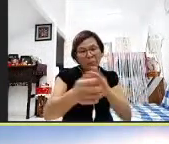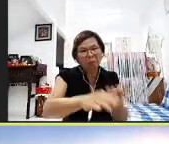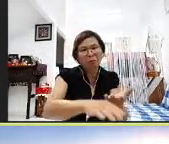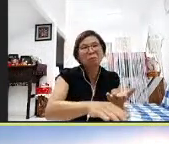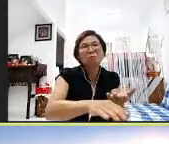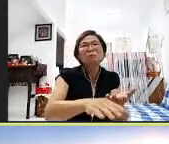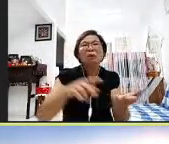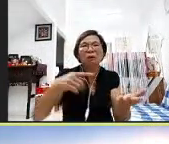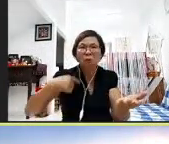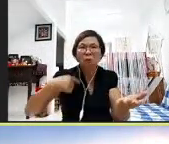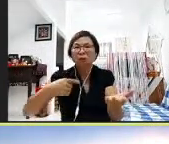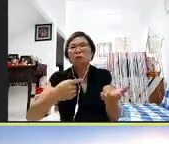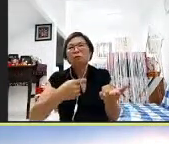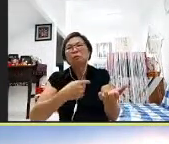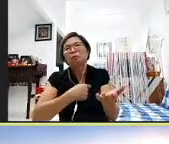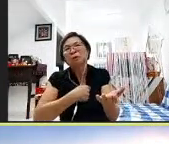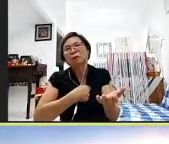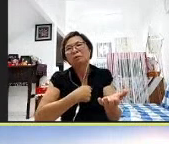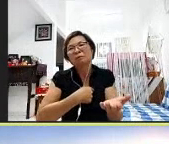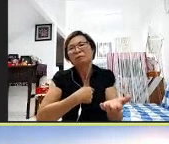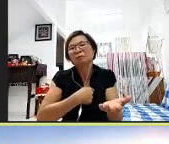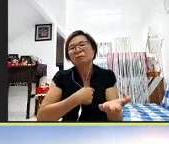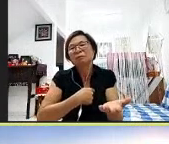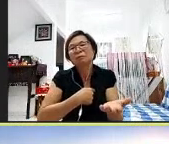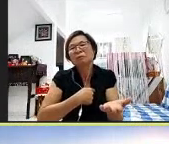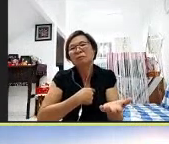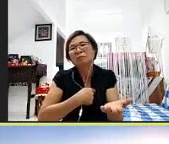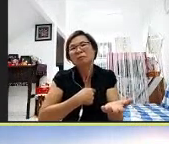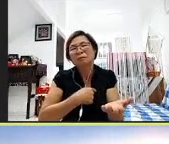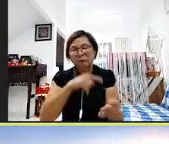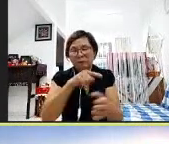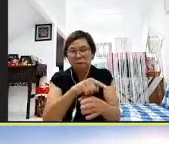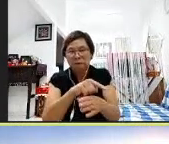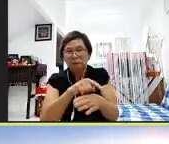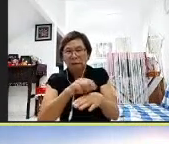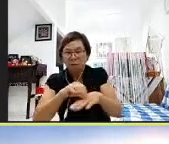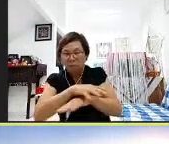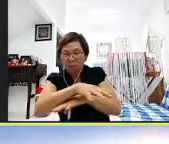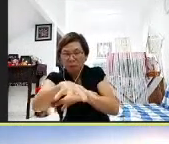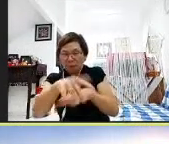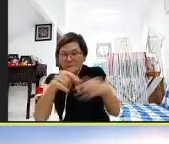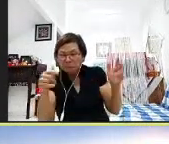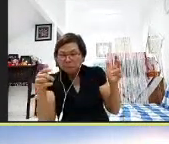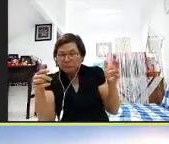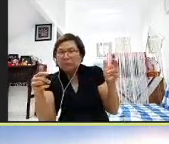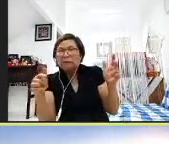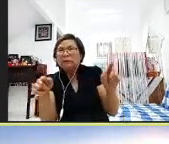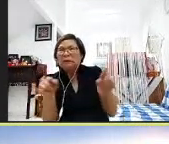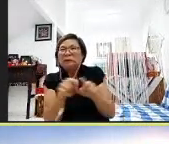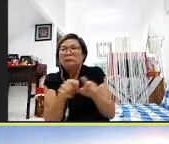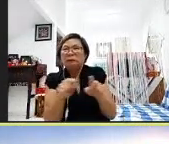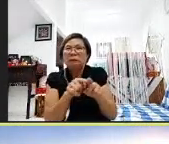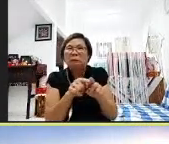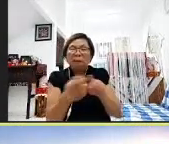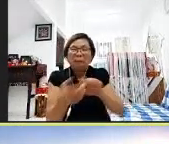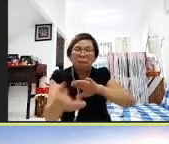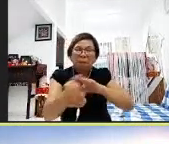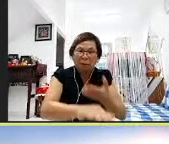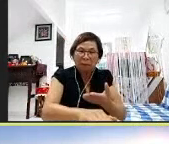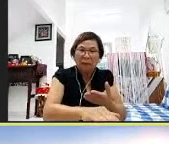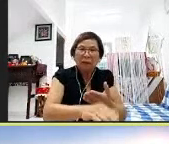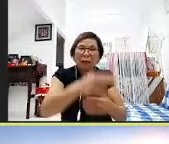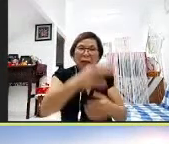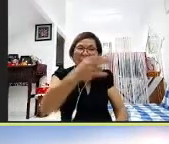we will treat. It's very infectious. The treatment is like patient pass away with